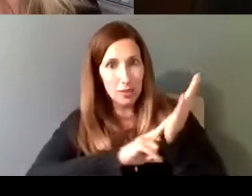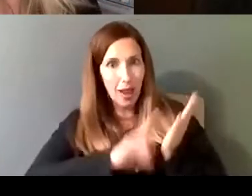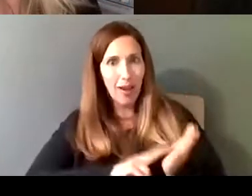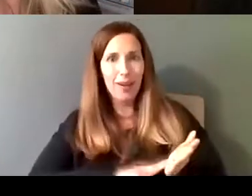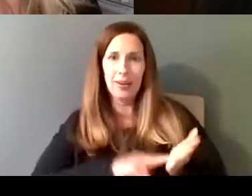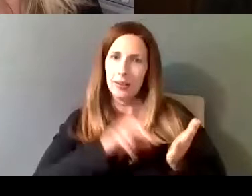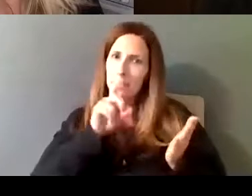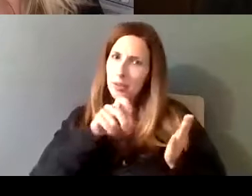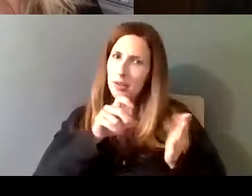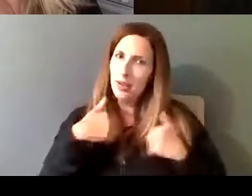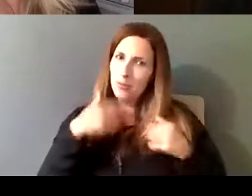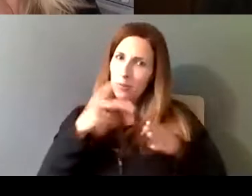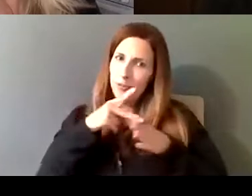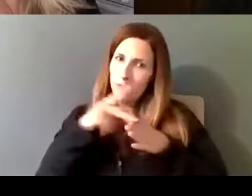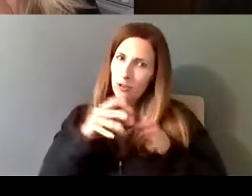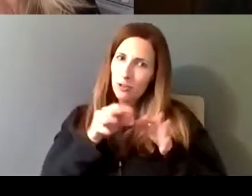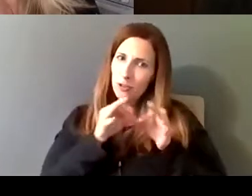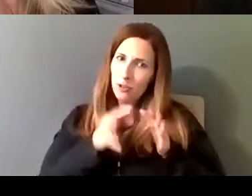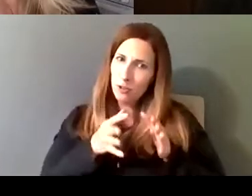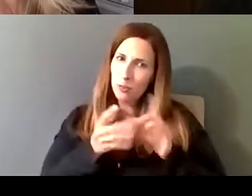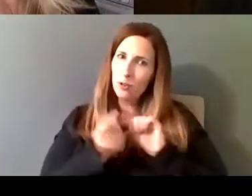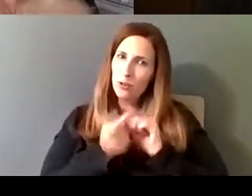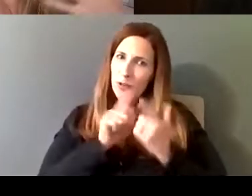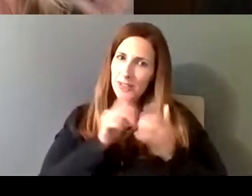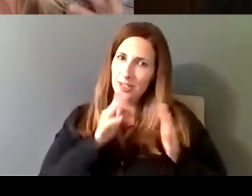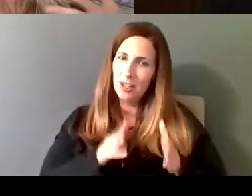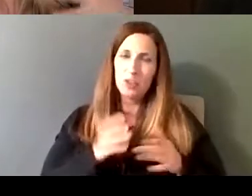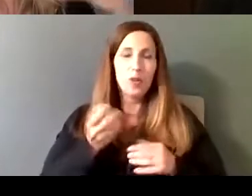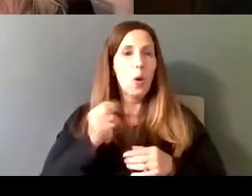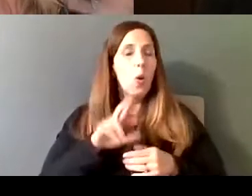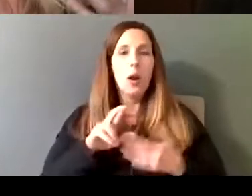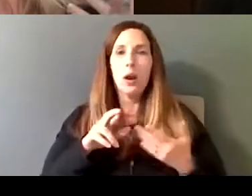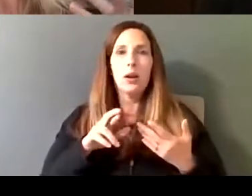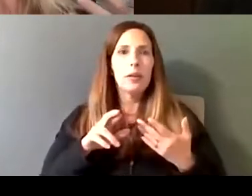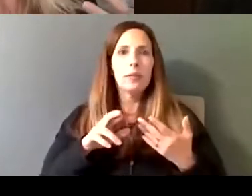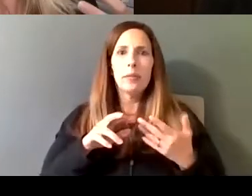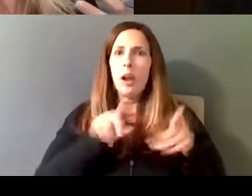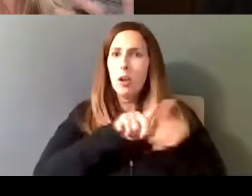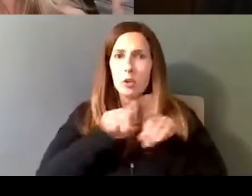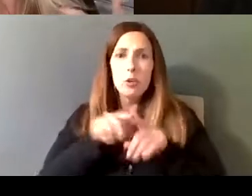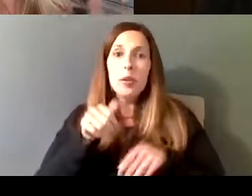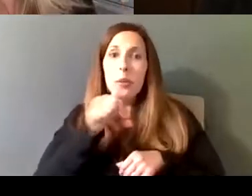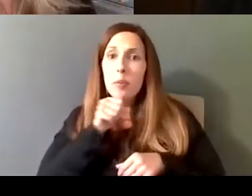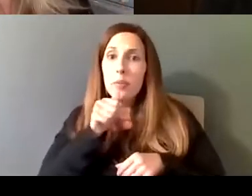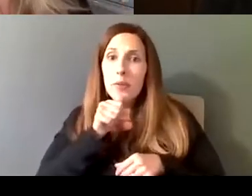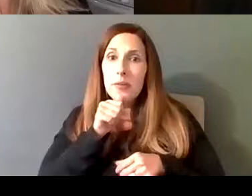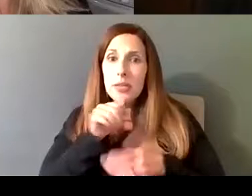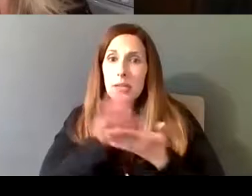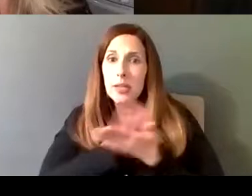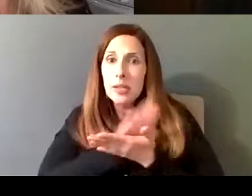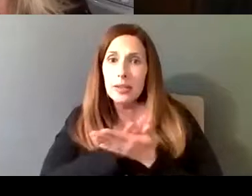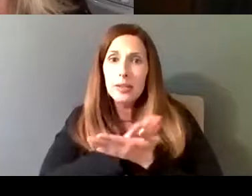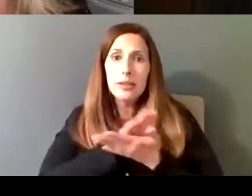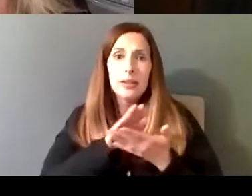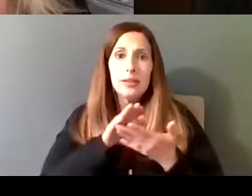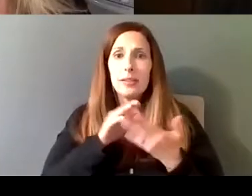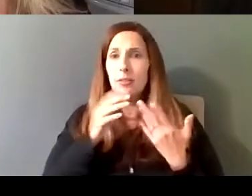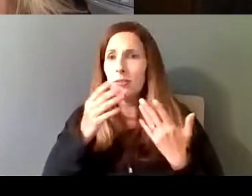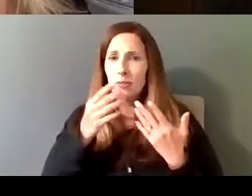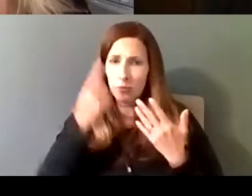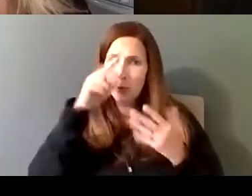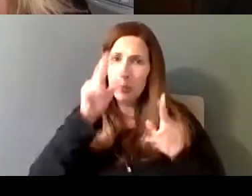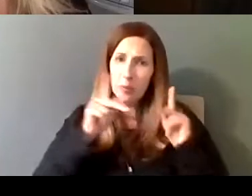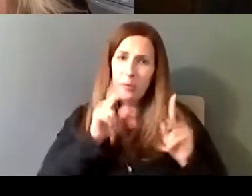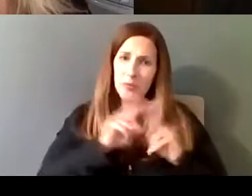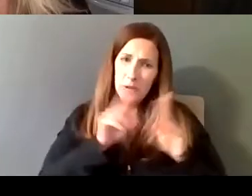or even notices of your services and privacy notices for folks, things like that, where it's really important for